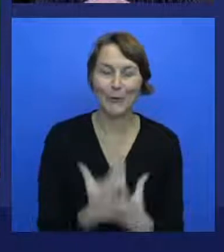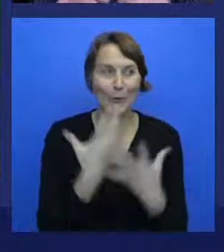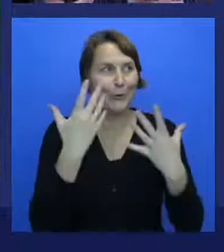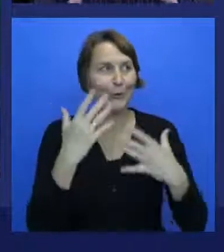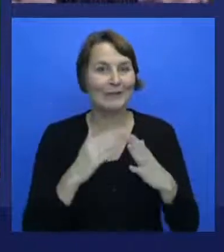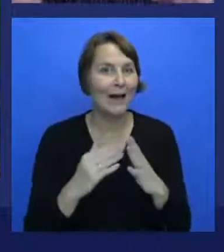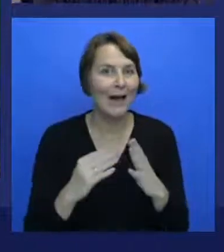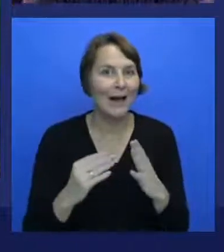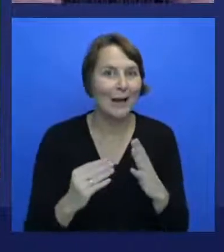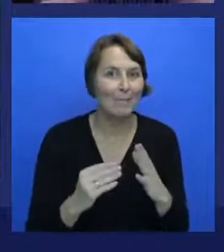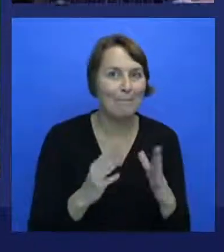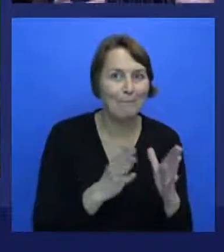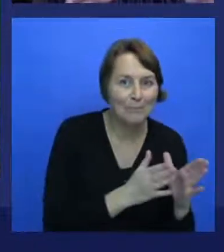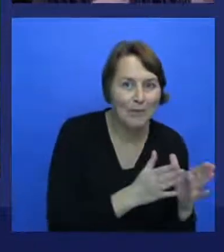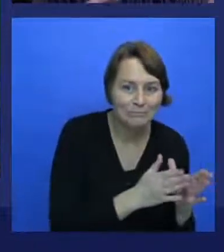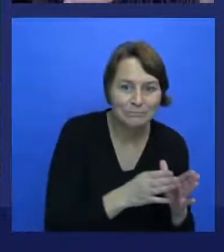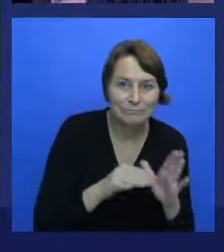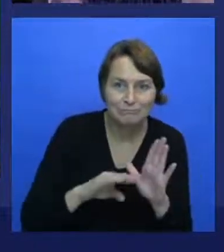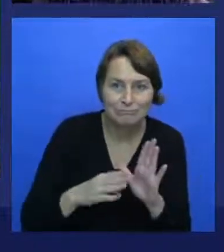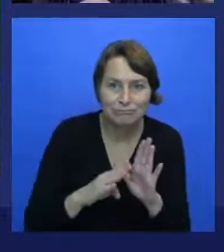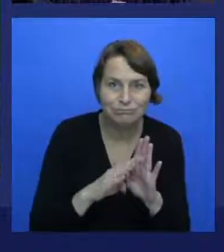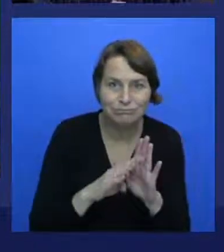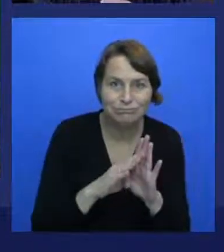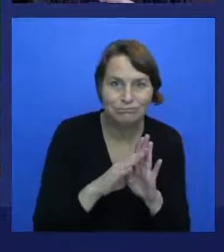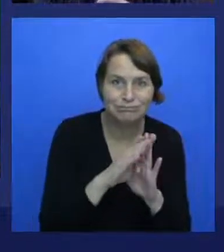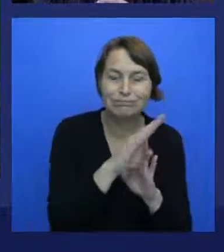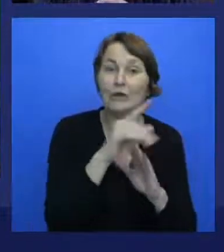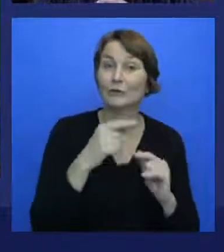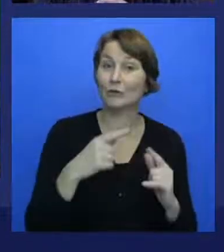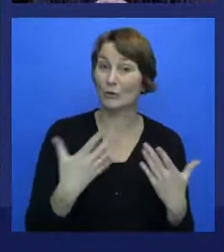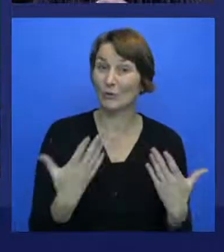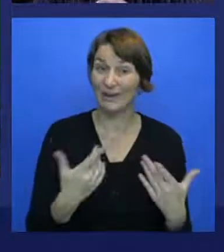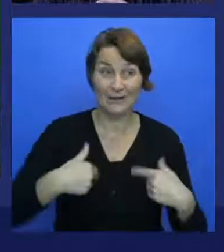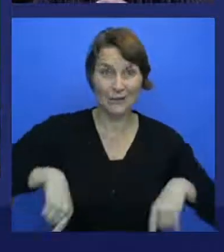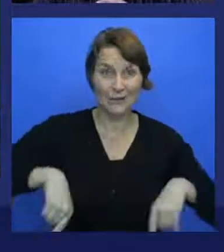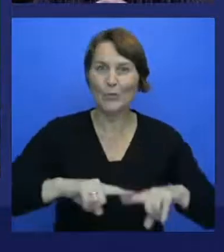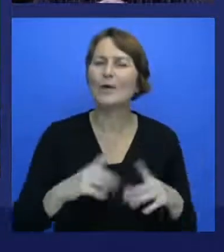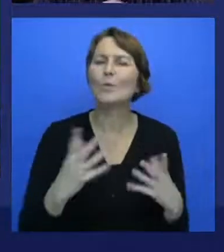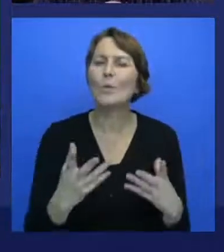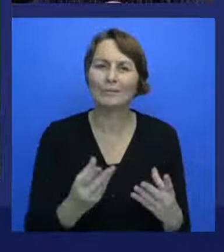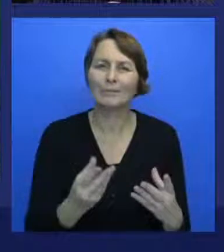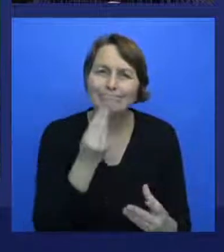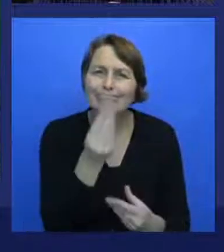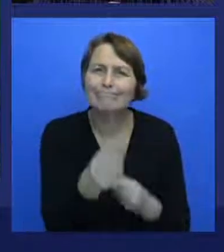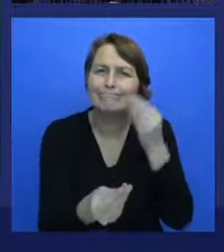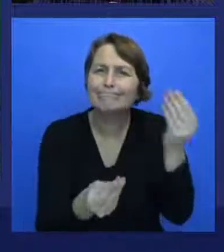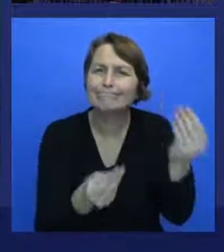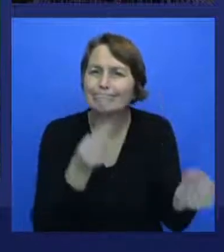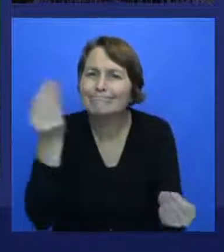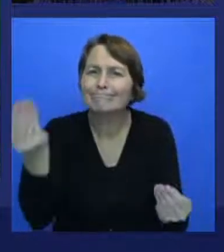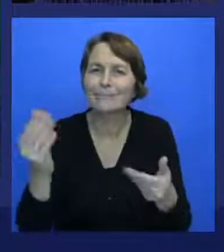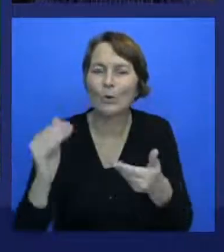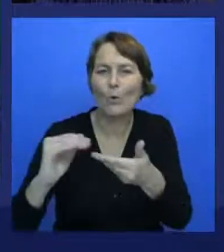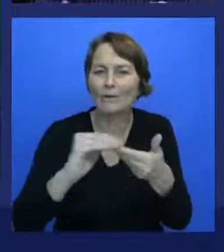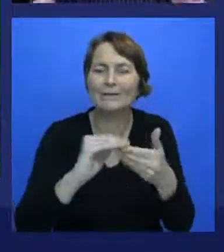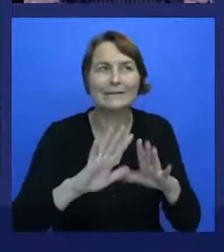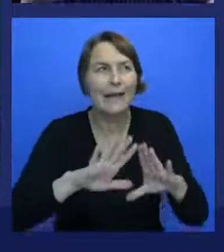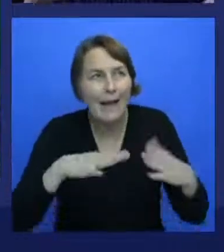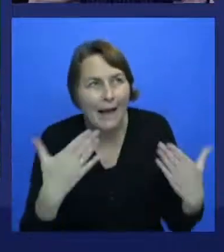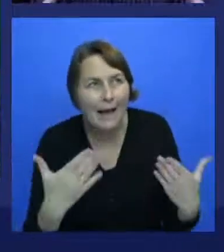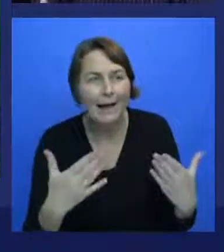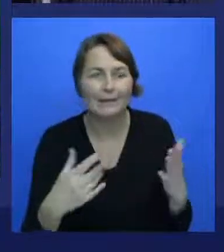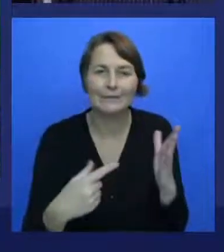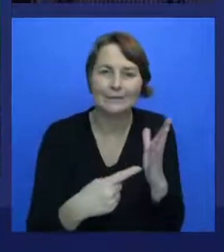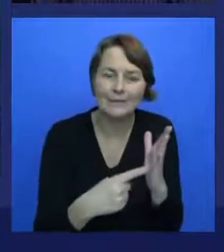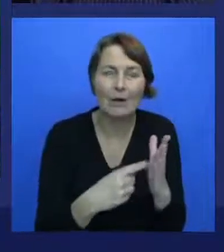are providing value to organizations using a technology. And as long as we're doing that, as long as we're taking that